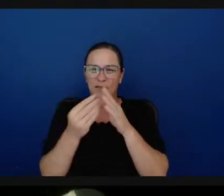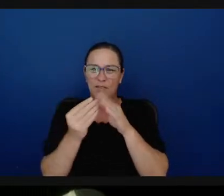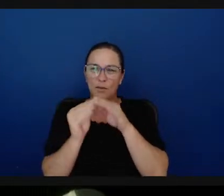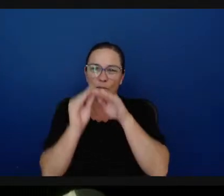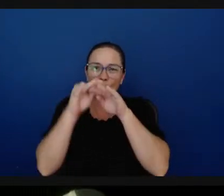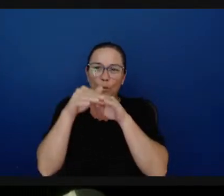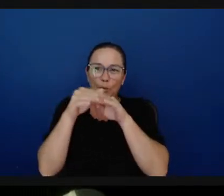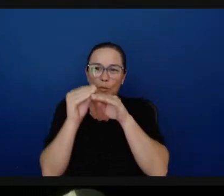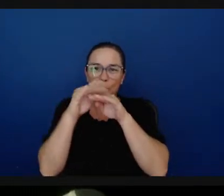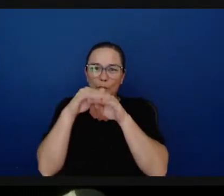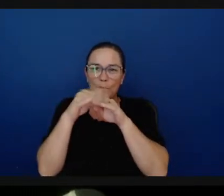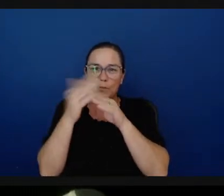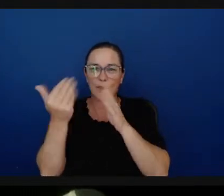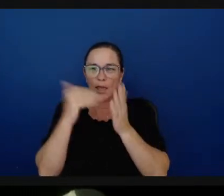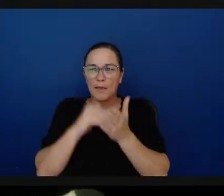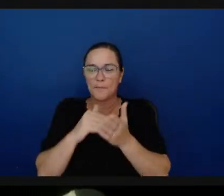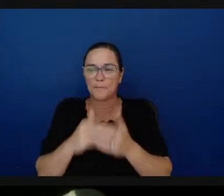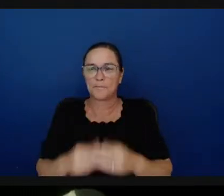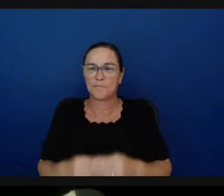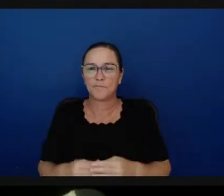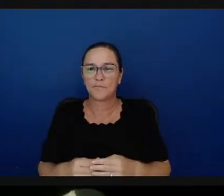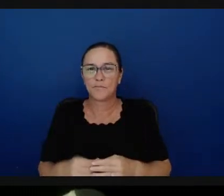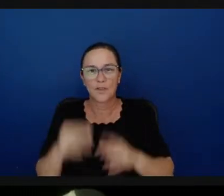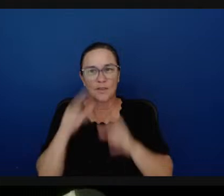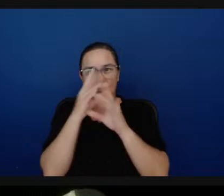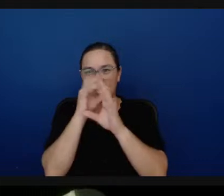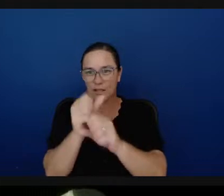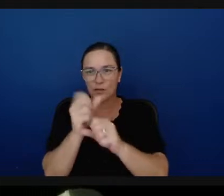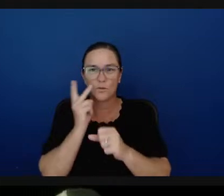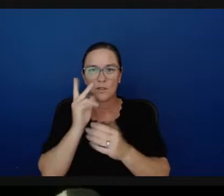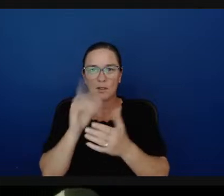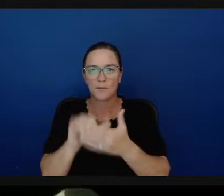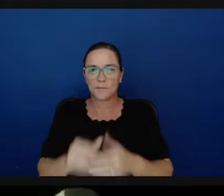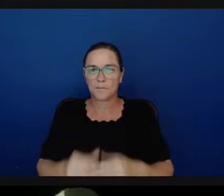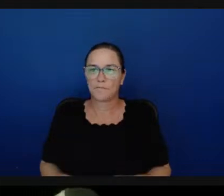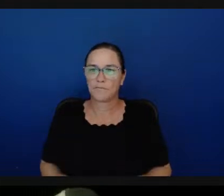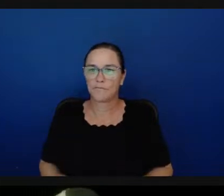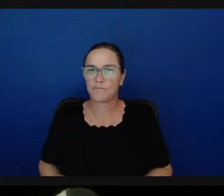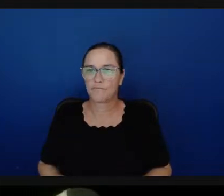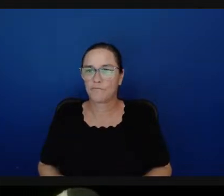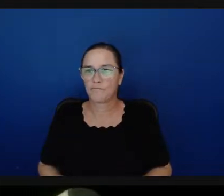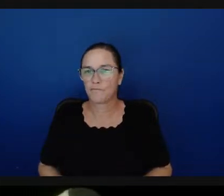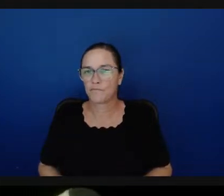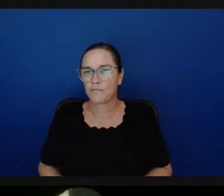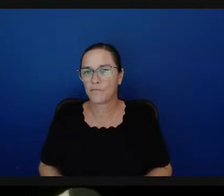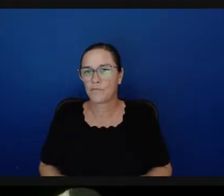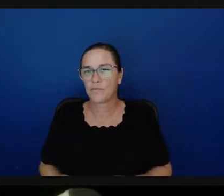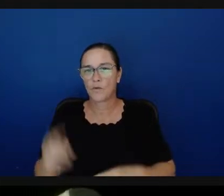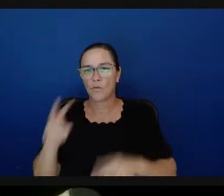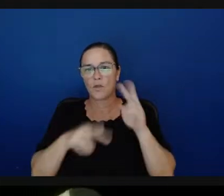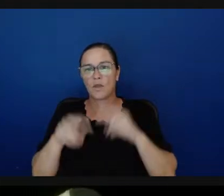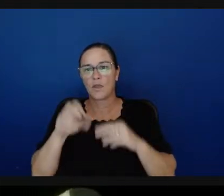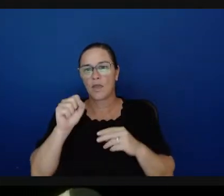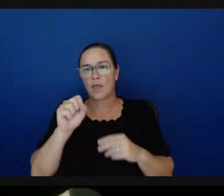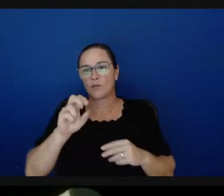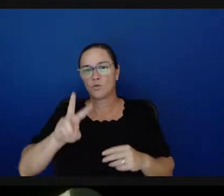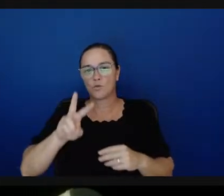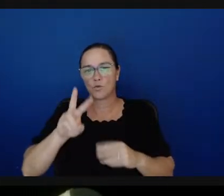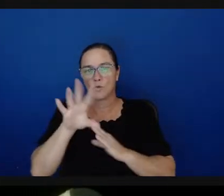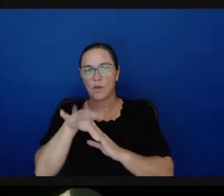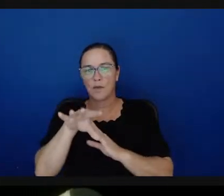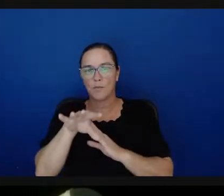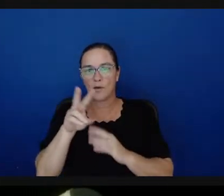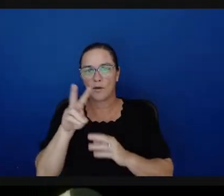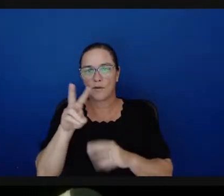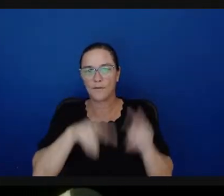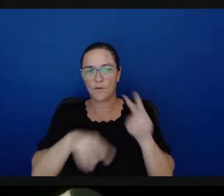again. So pretty fascinating to see that. Let's check out the S2 camera view.